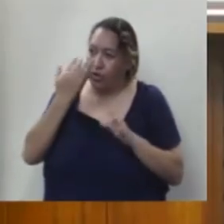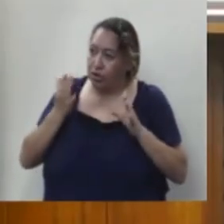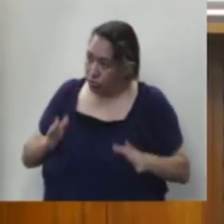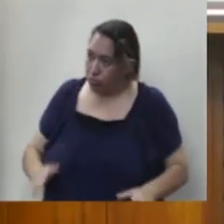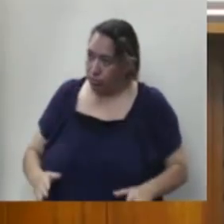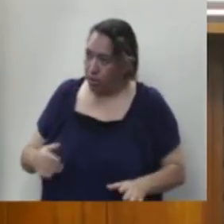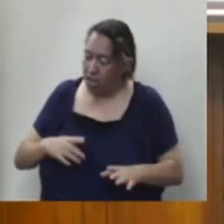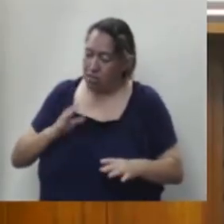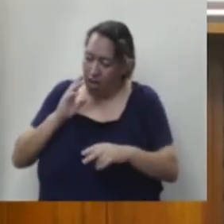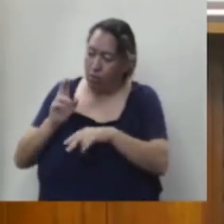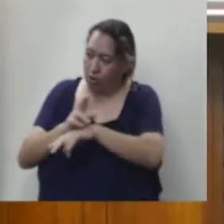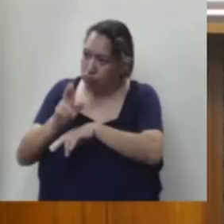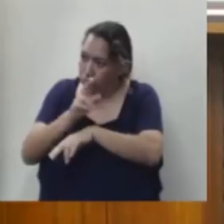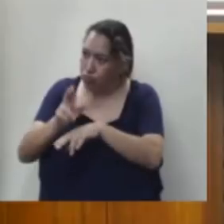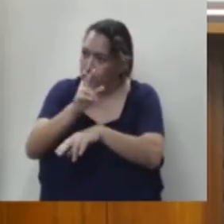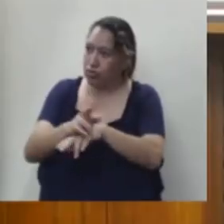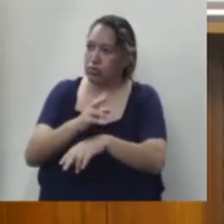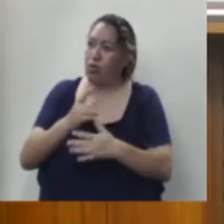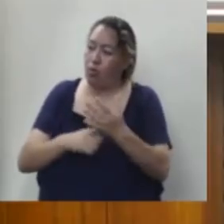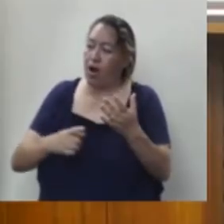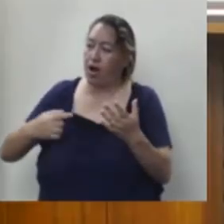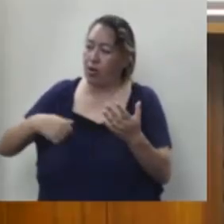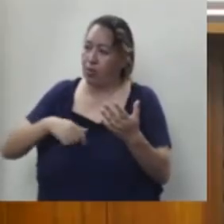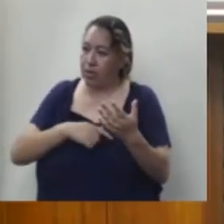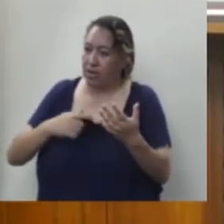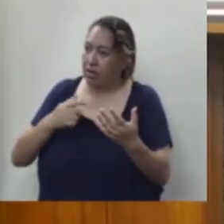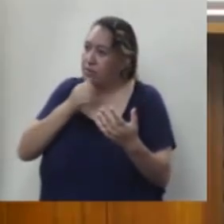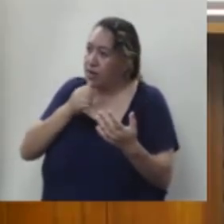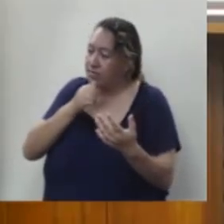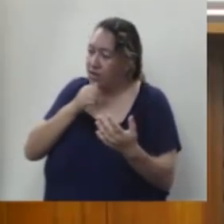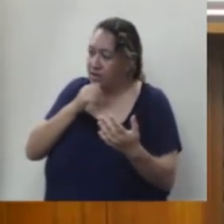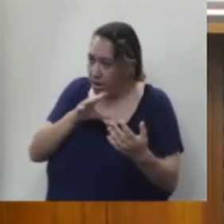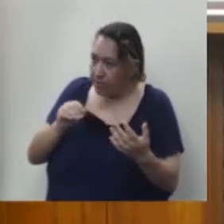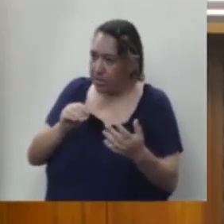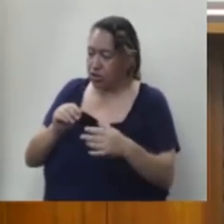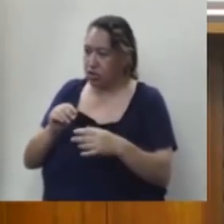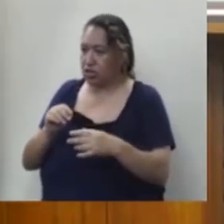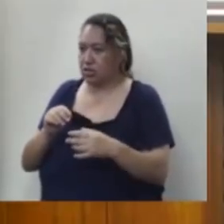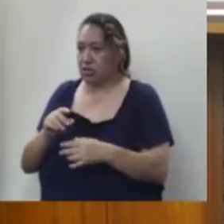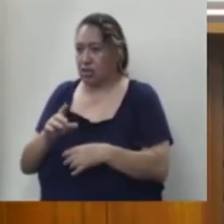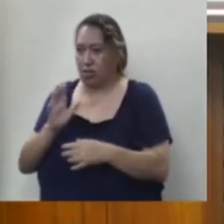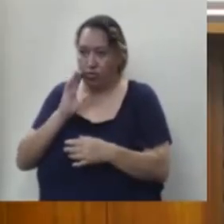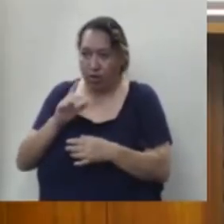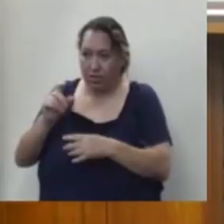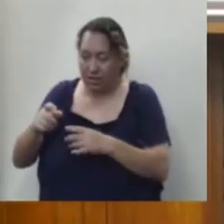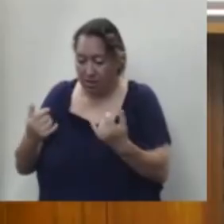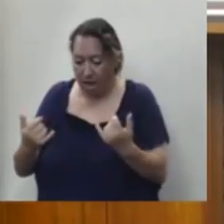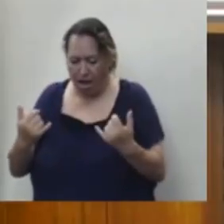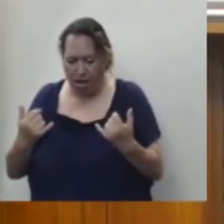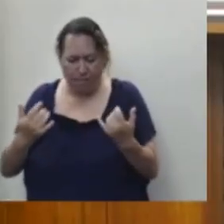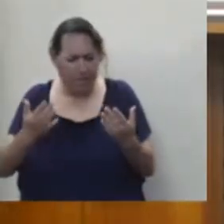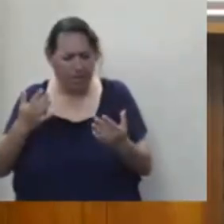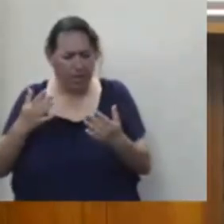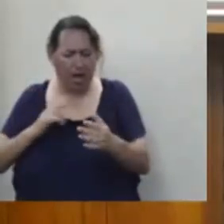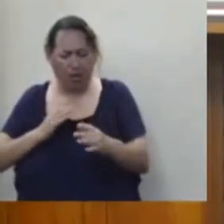businesses provide. So it's a situation where, yeah, maybe the perception is that, okay, so the economy